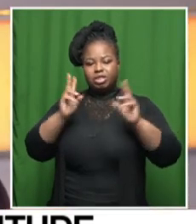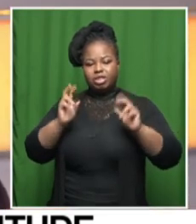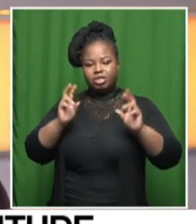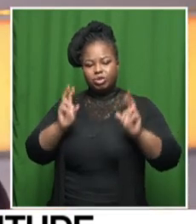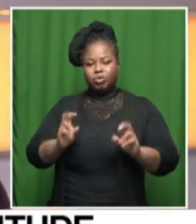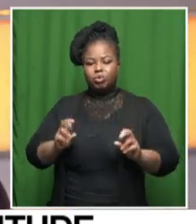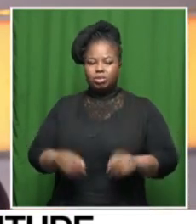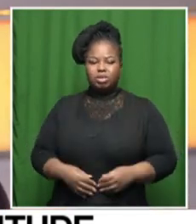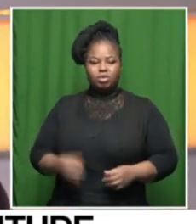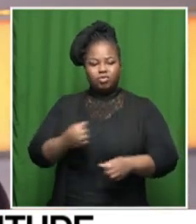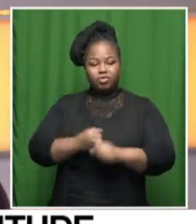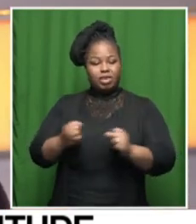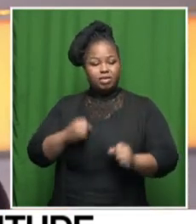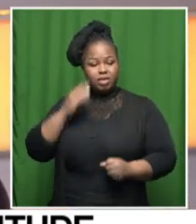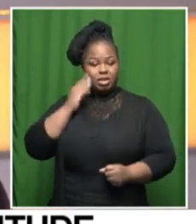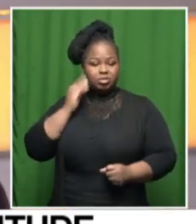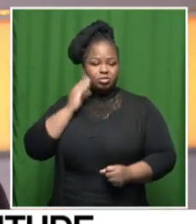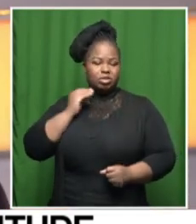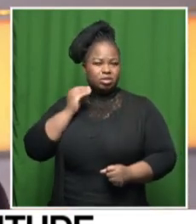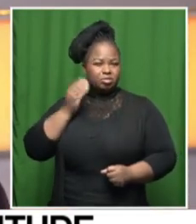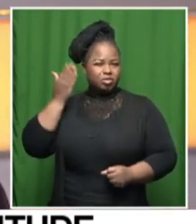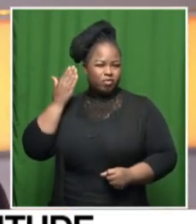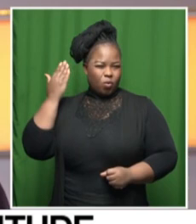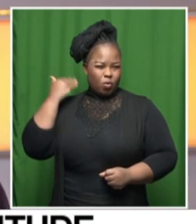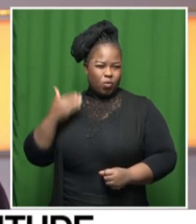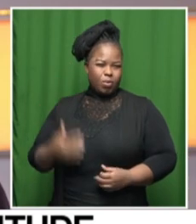you have never dealt with exactly. So